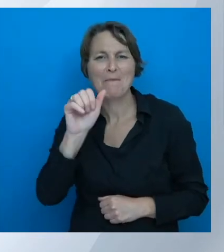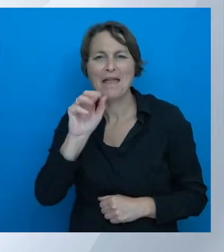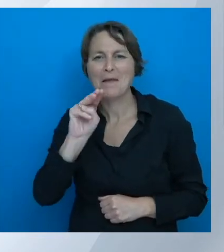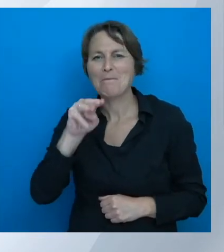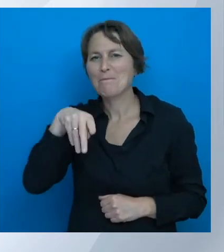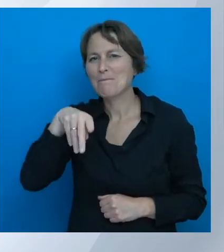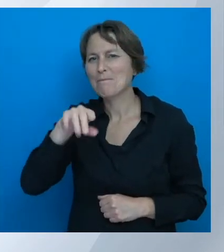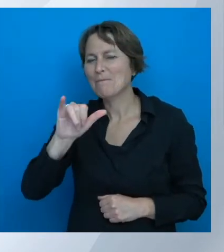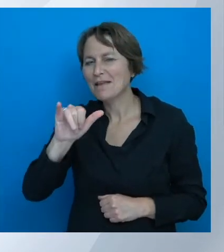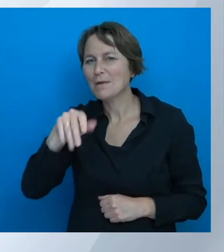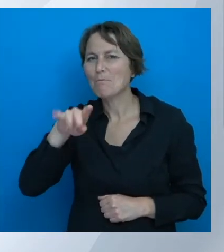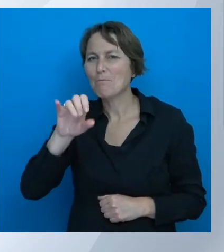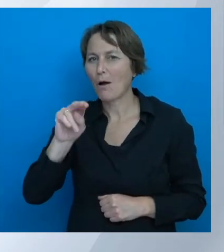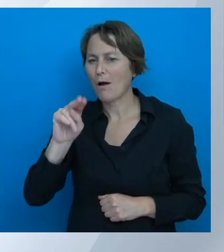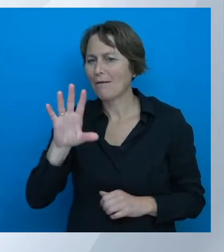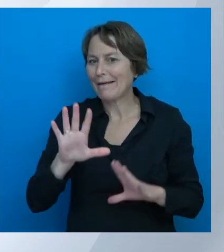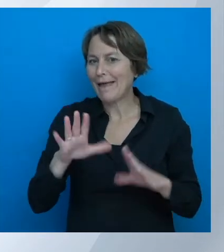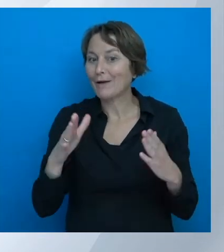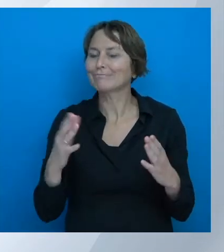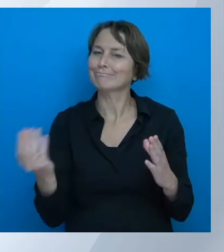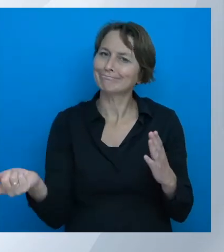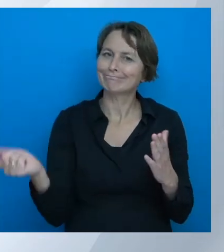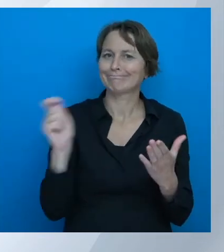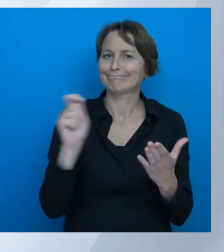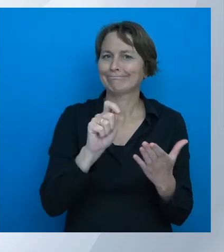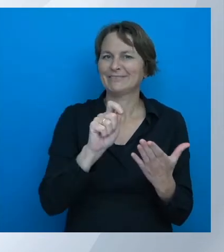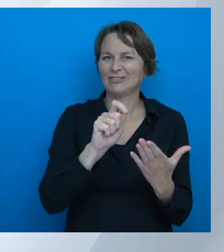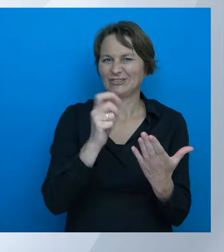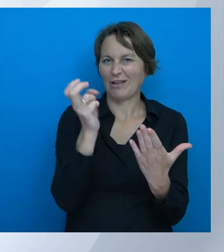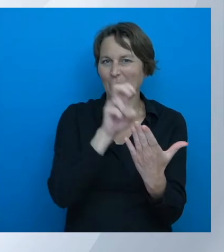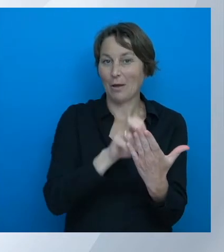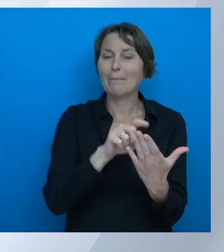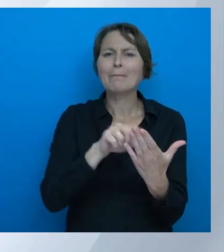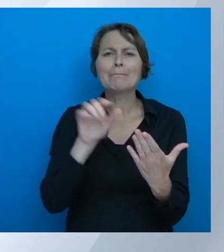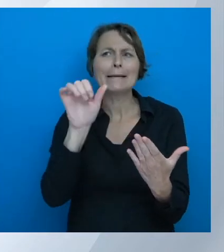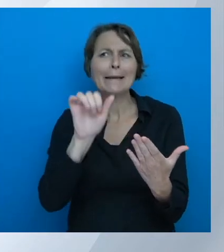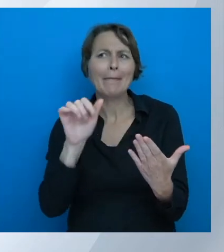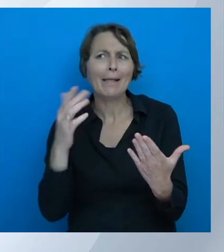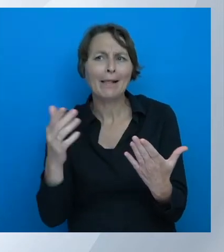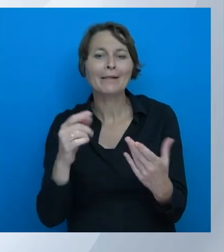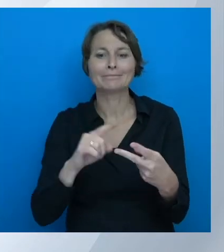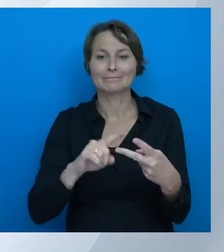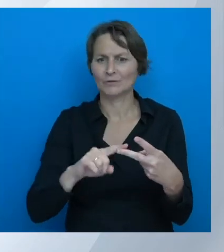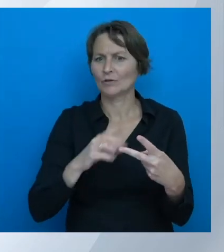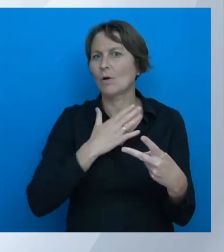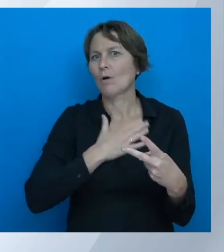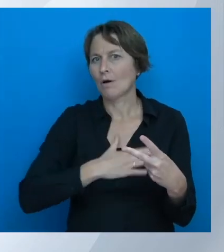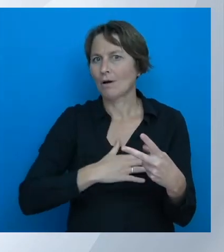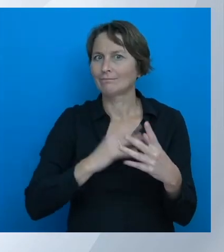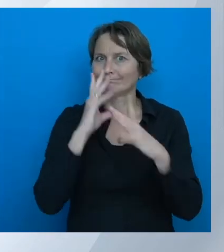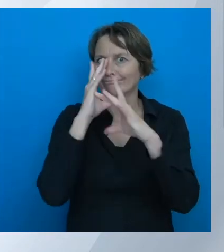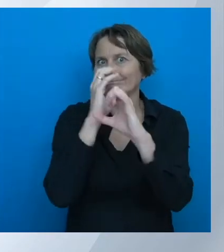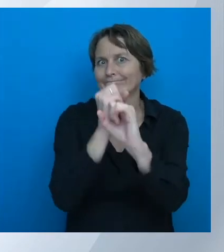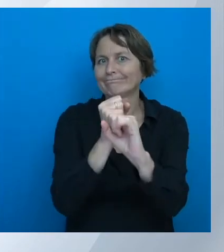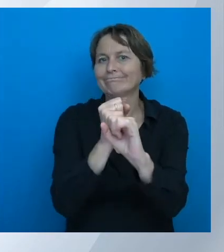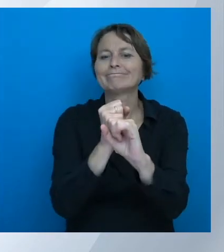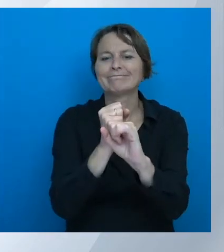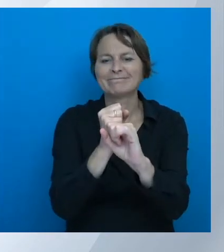at the TARDIS. And Amy is really interested in 40s crime noir.